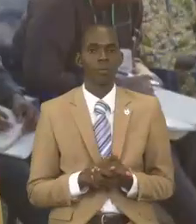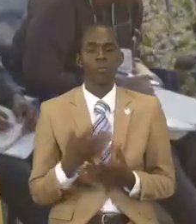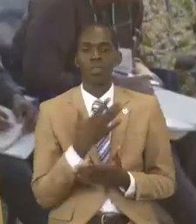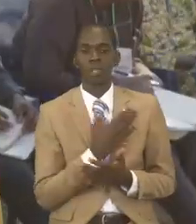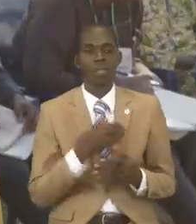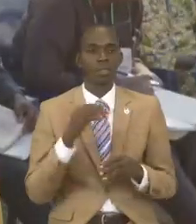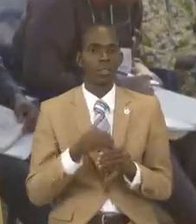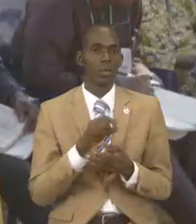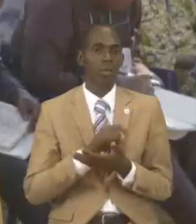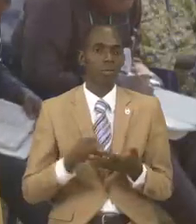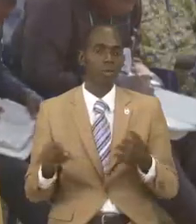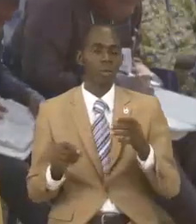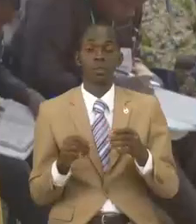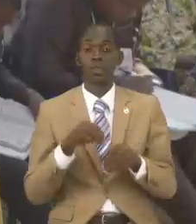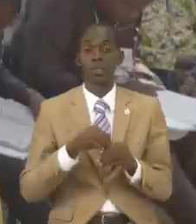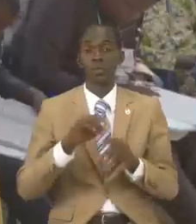1 John